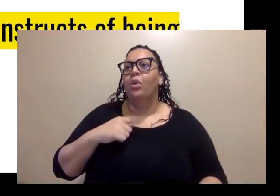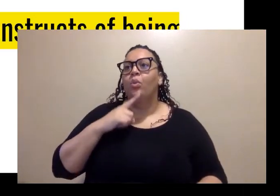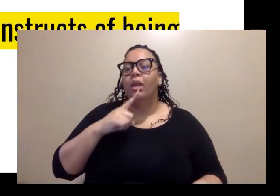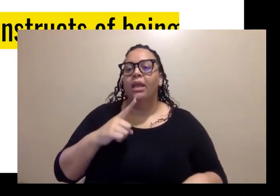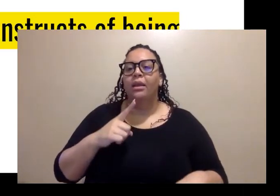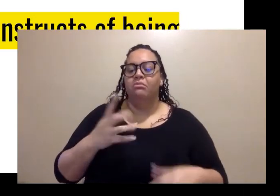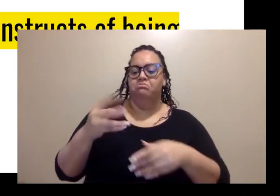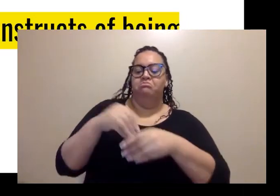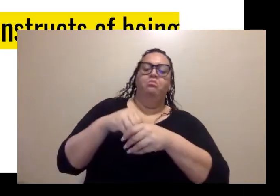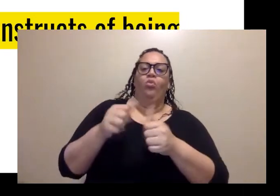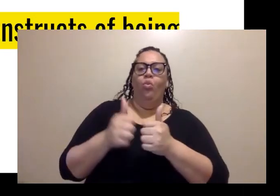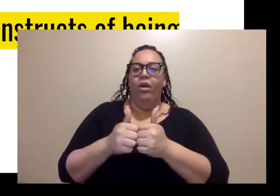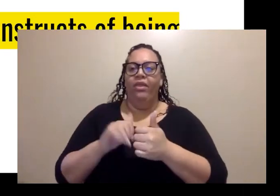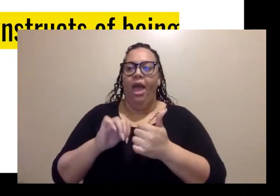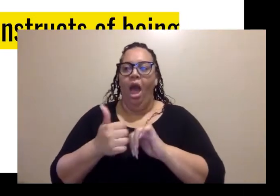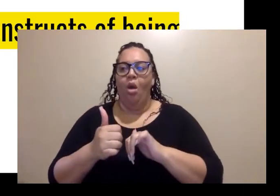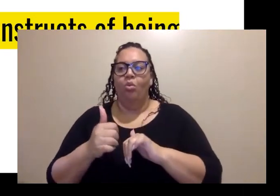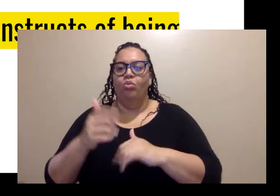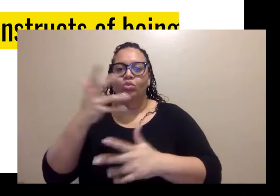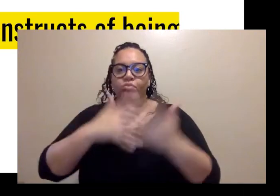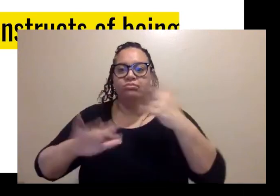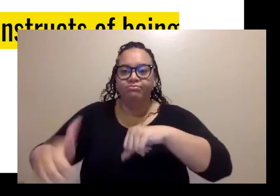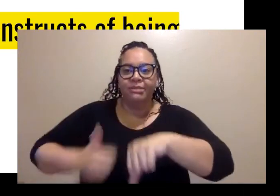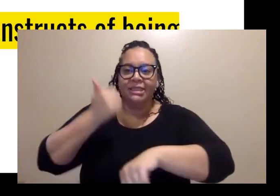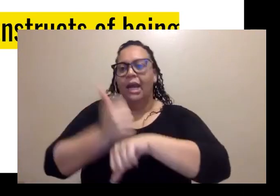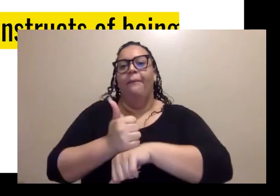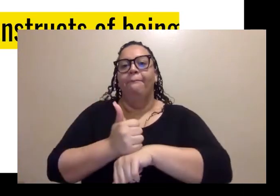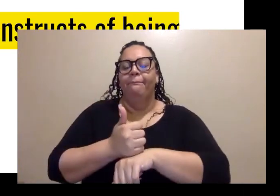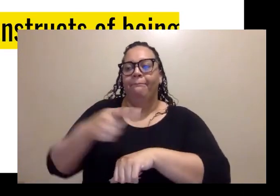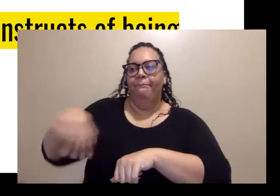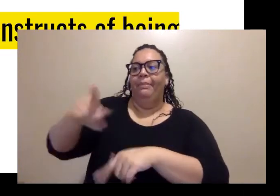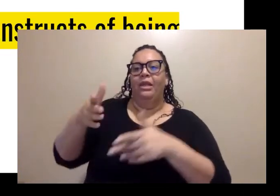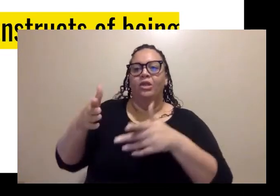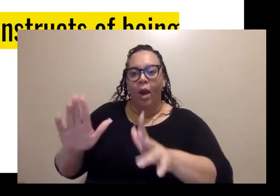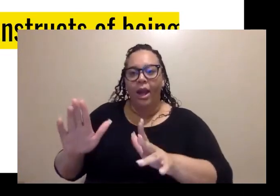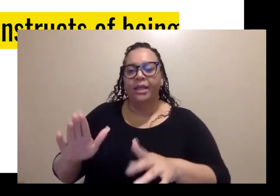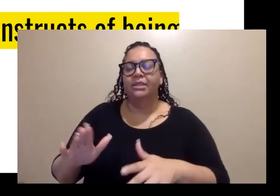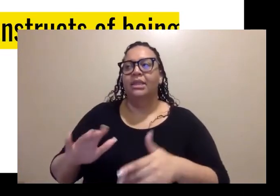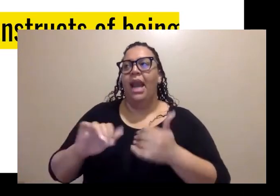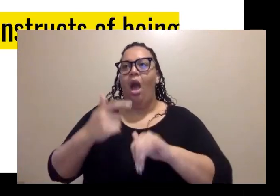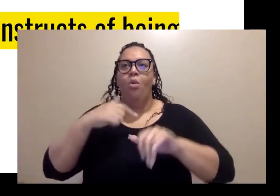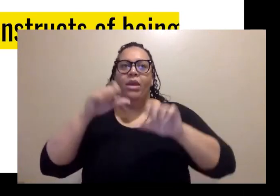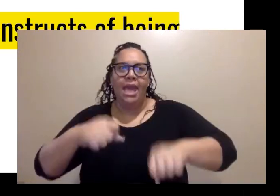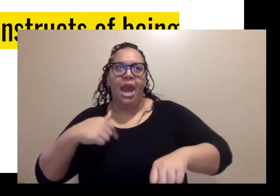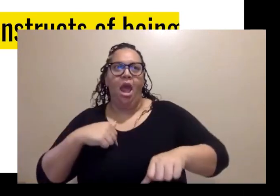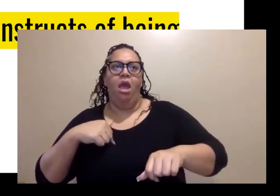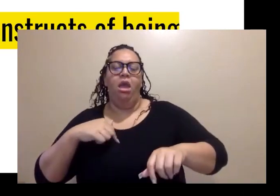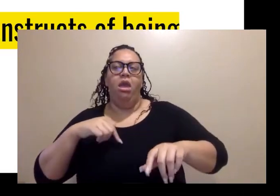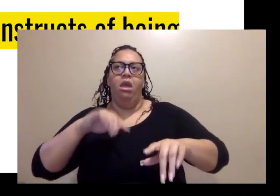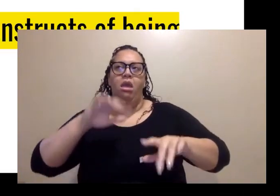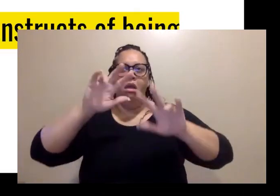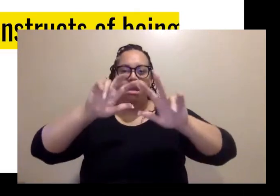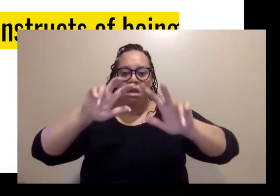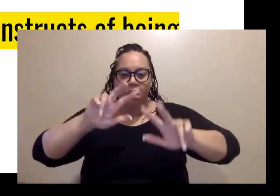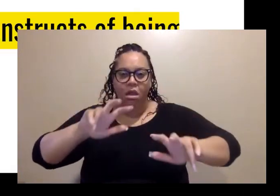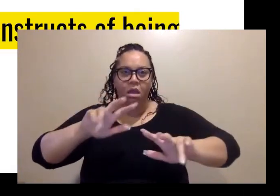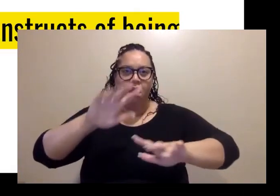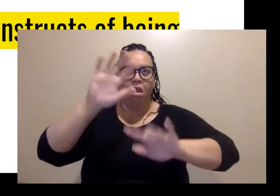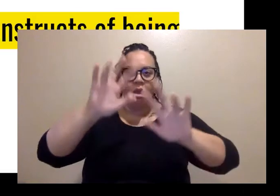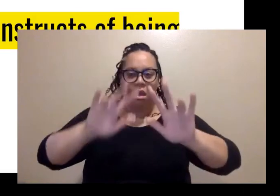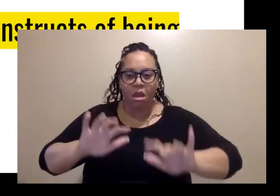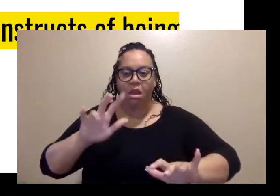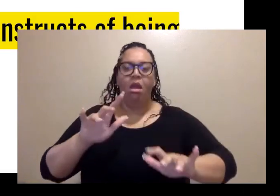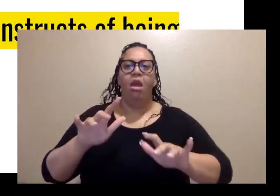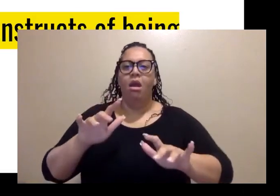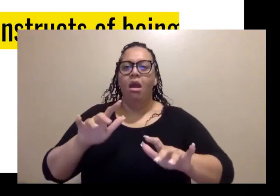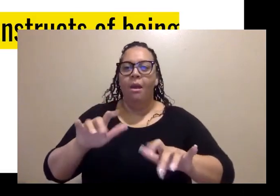and haven't had room to really break down or like identify, okay, what does this actually